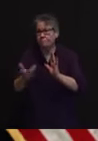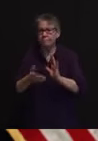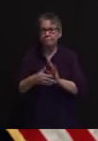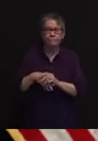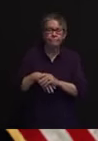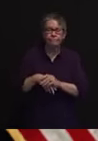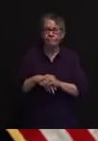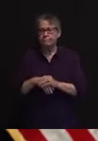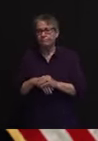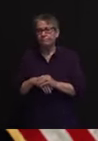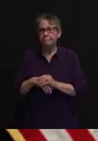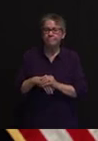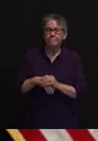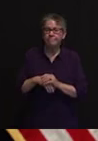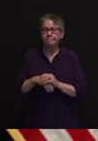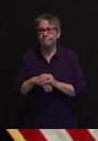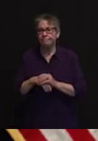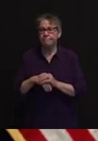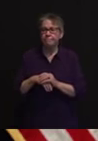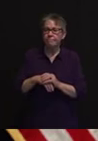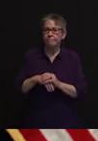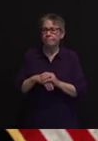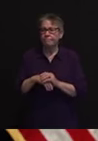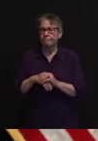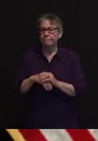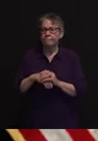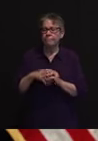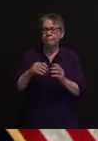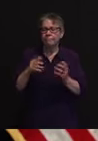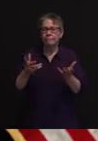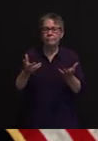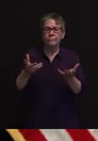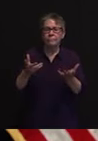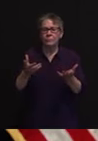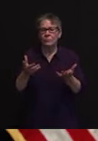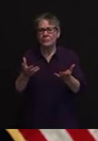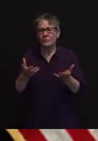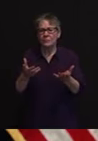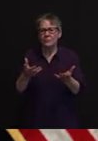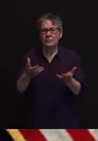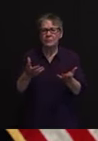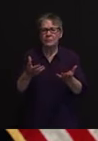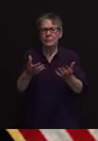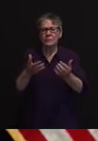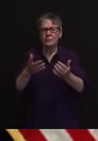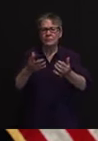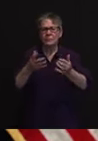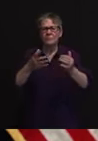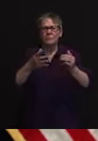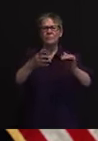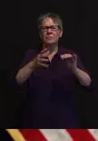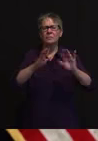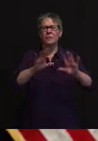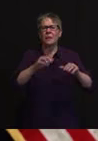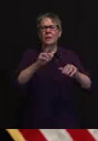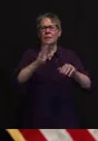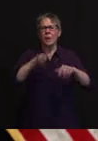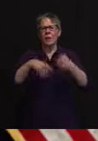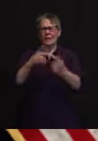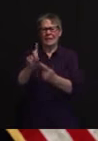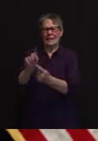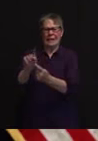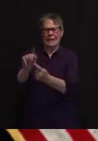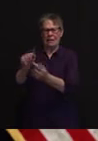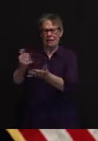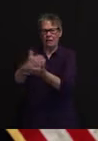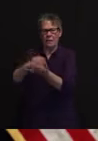matter, never mind, I'll leave aside budget matter, it can be challenging. And so that's nobody's fault. It's